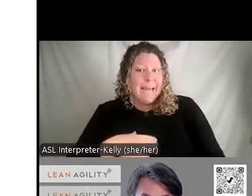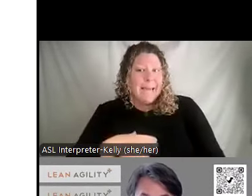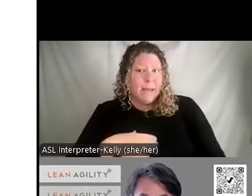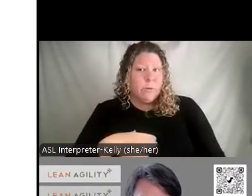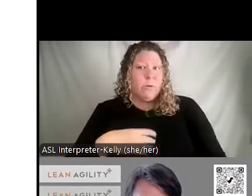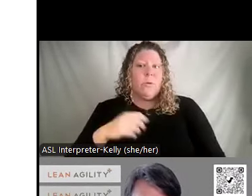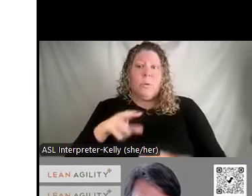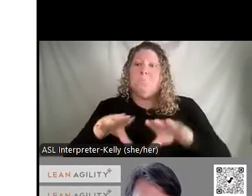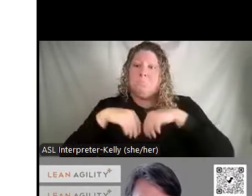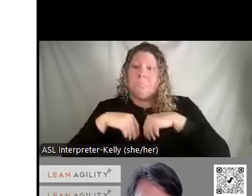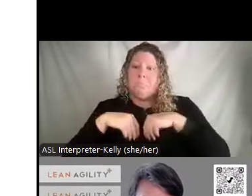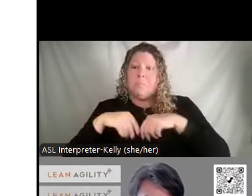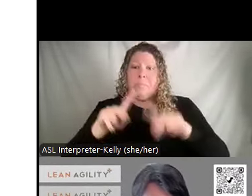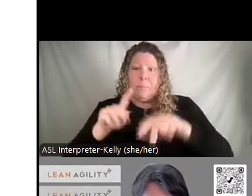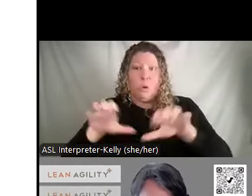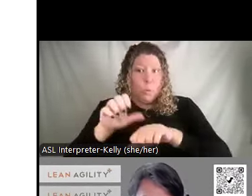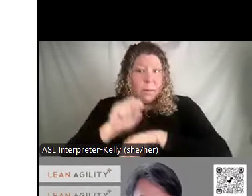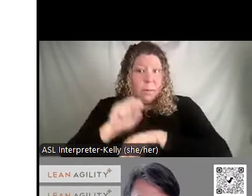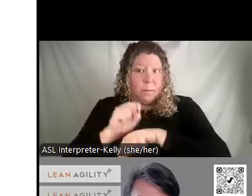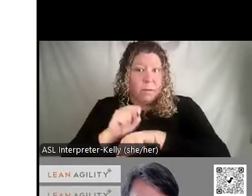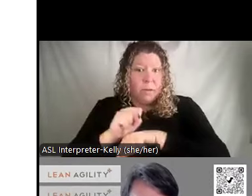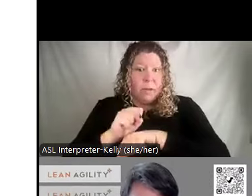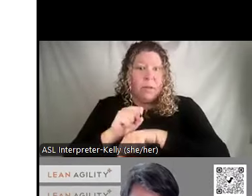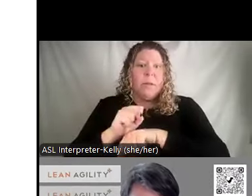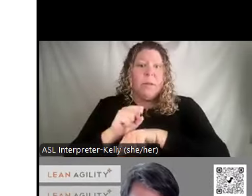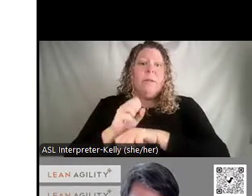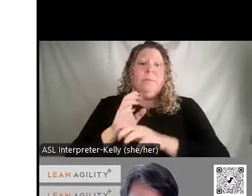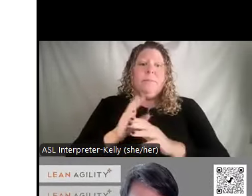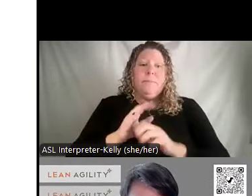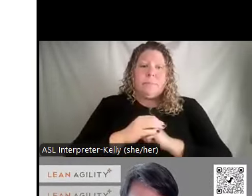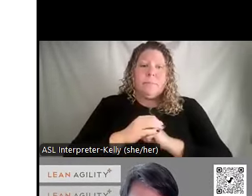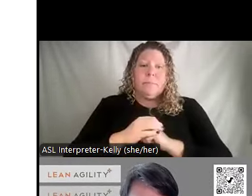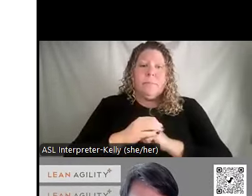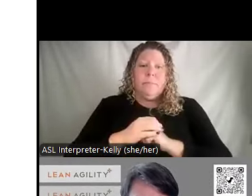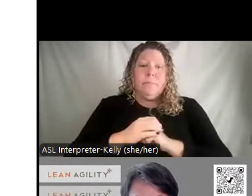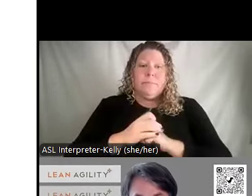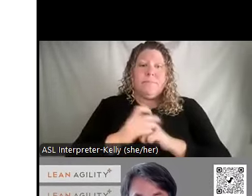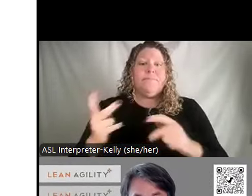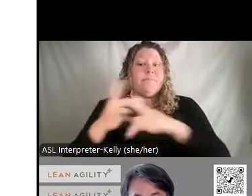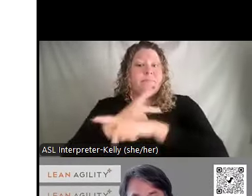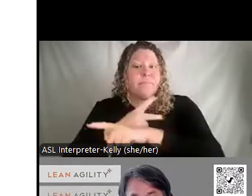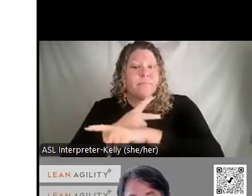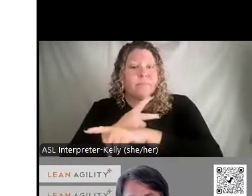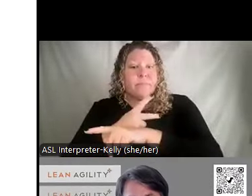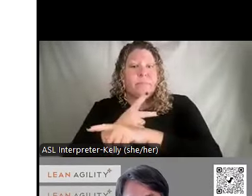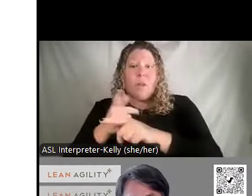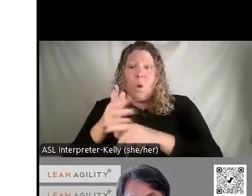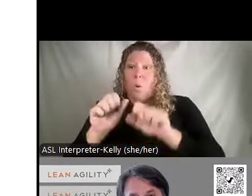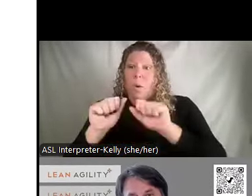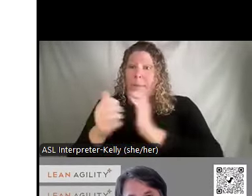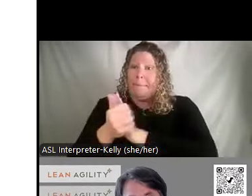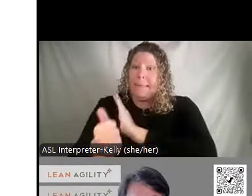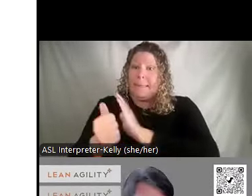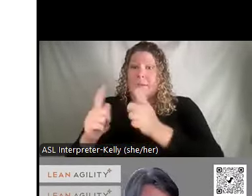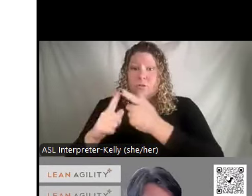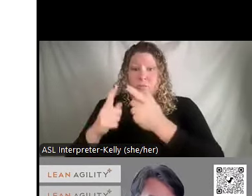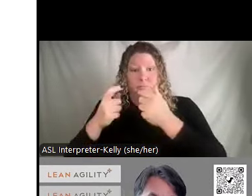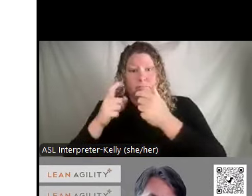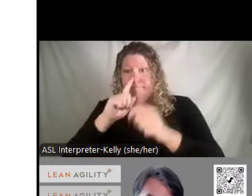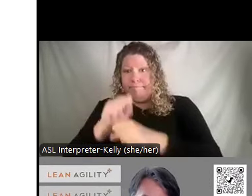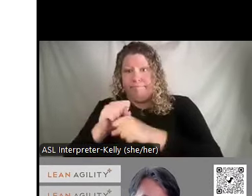people doing the work, of the necessary stakeholders to do it, multiplied by your ability to execute. So if you look at this, and if you